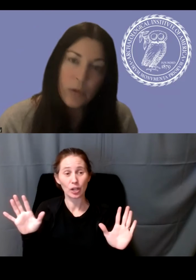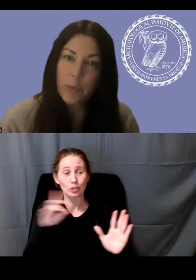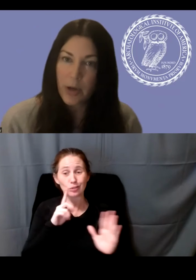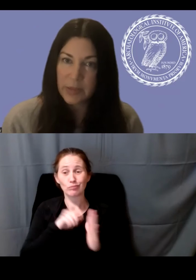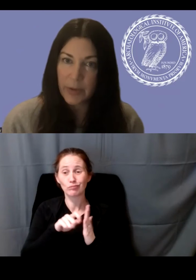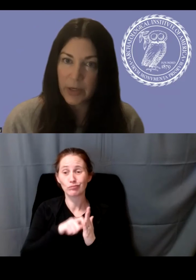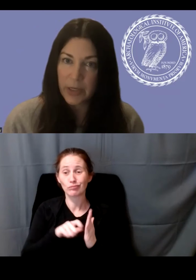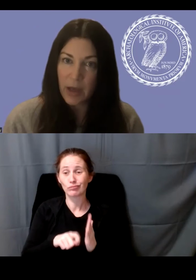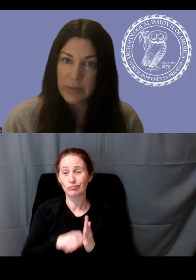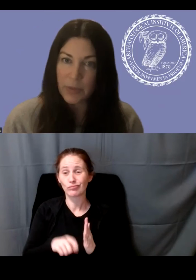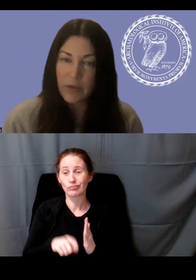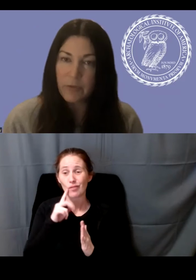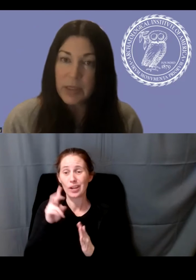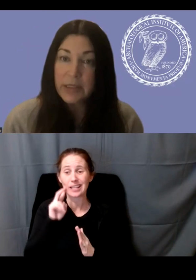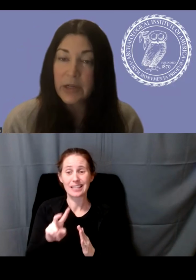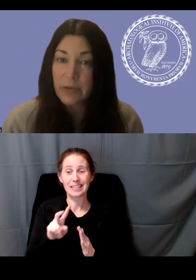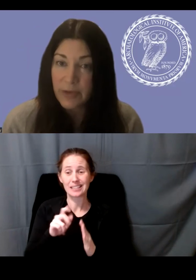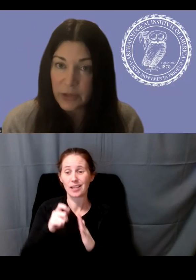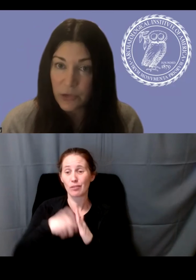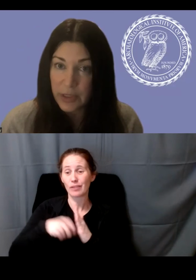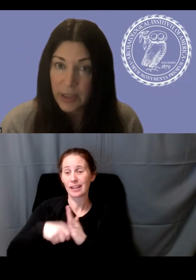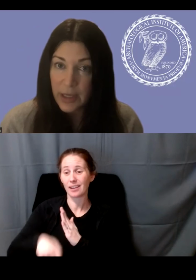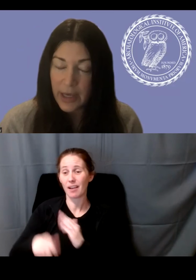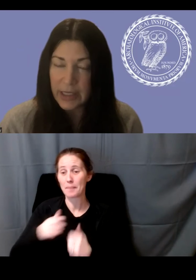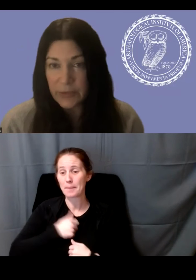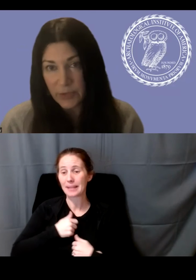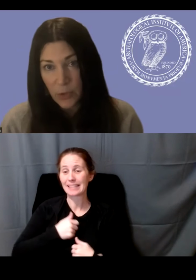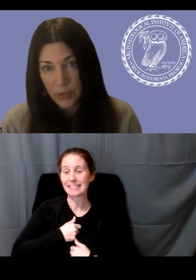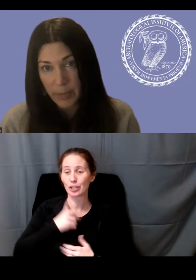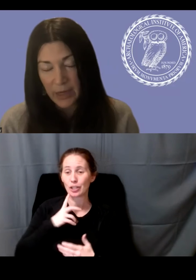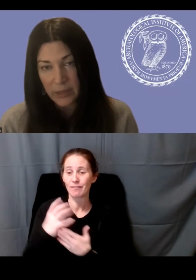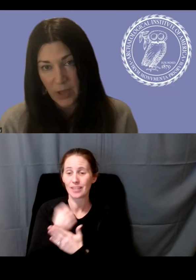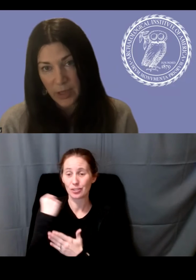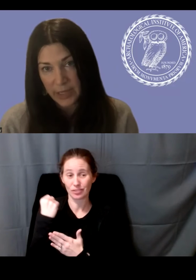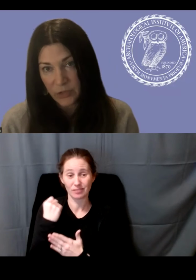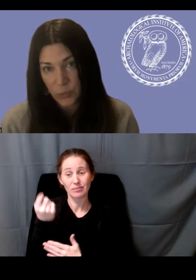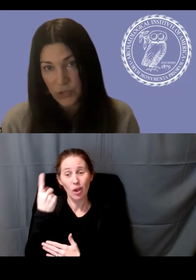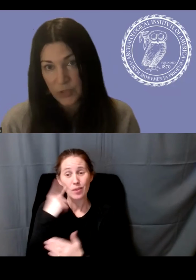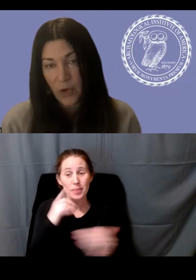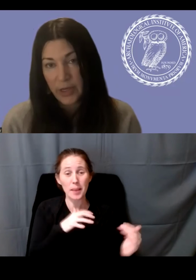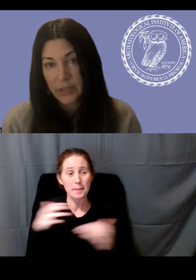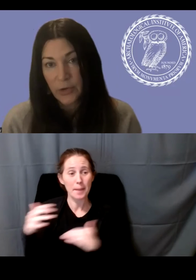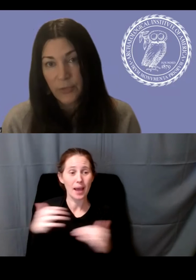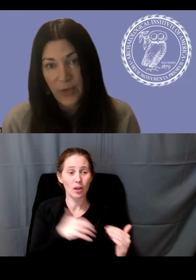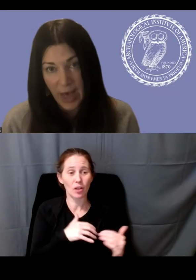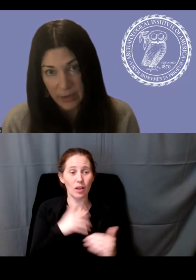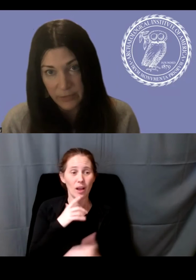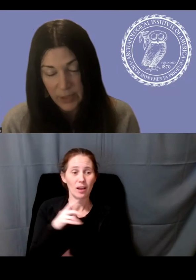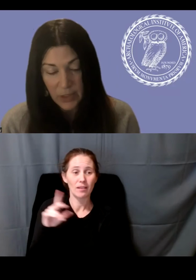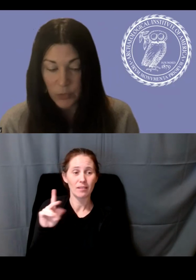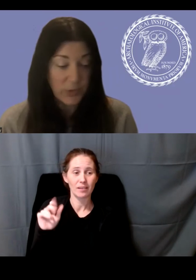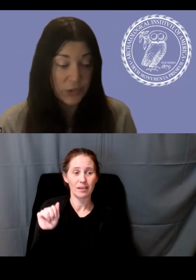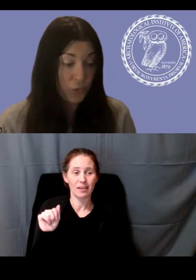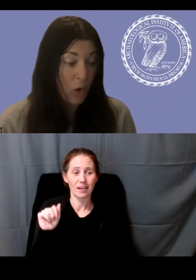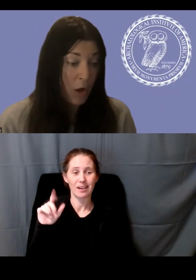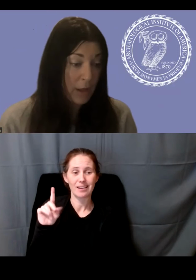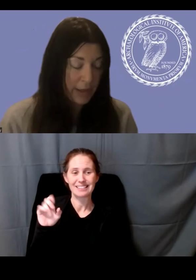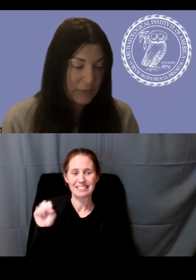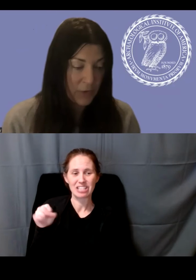his own prosperity gospel of military victory. And even though the Battle of Kadesh, which he fought in year 5, which